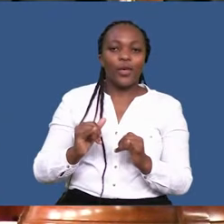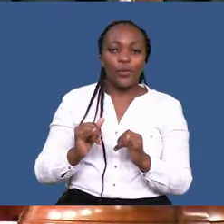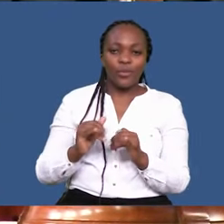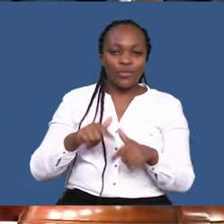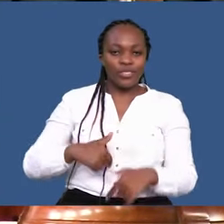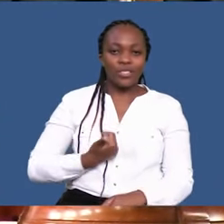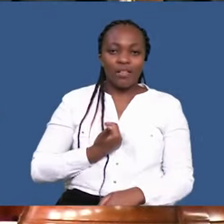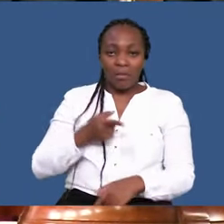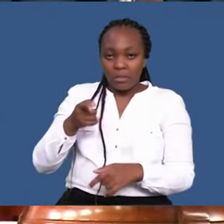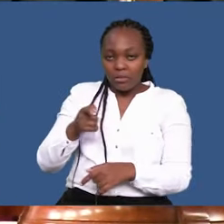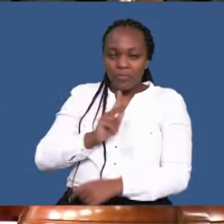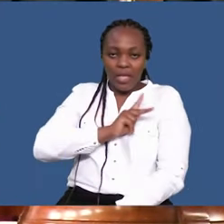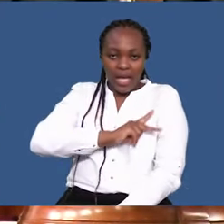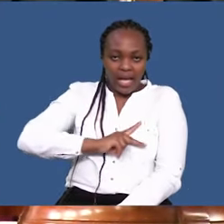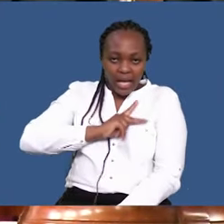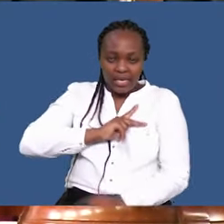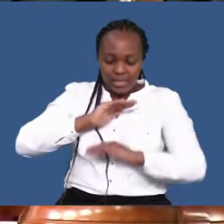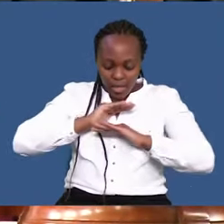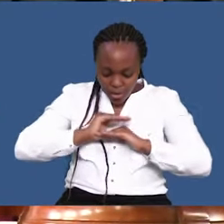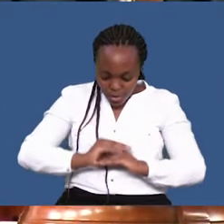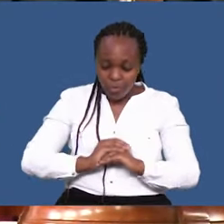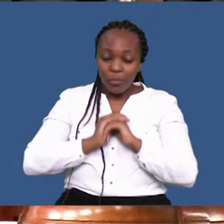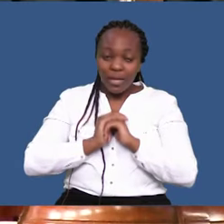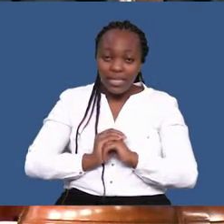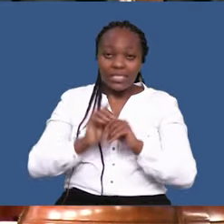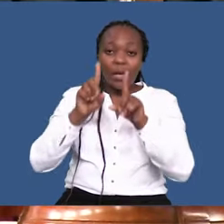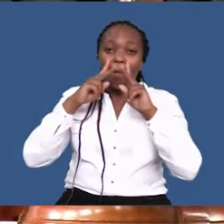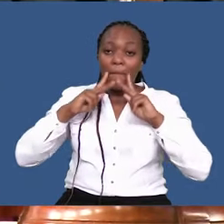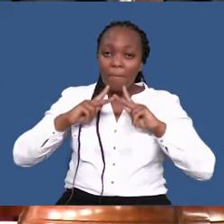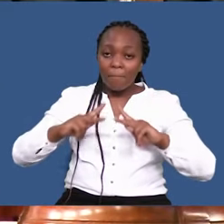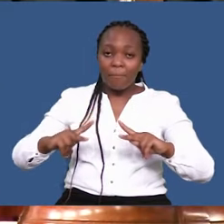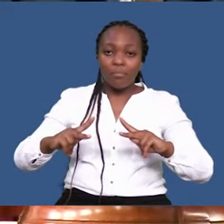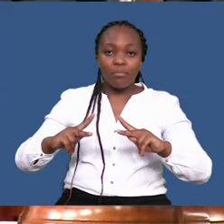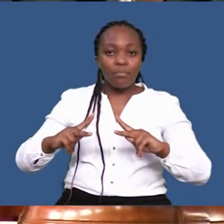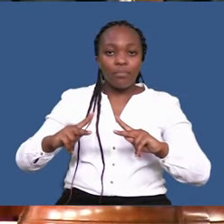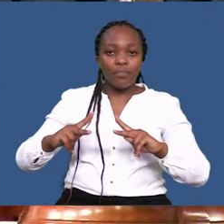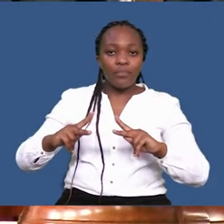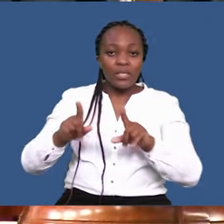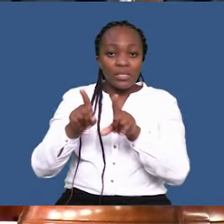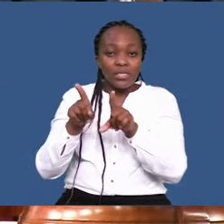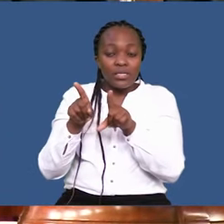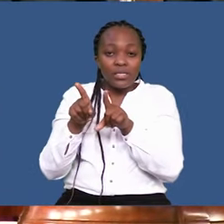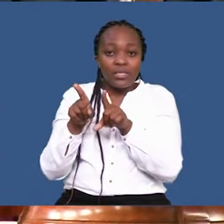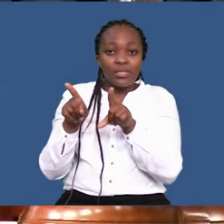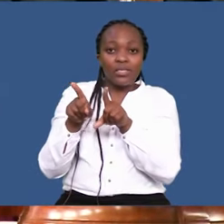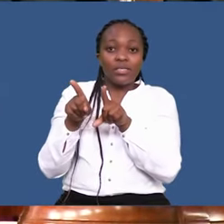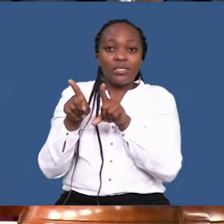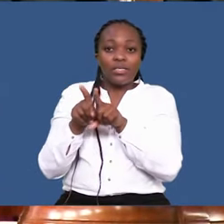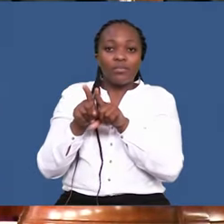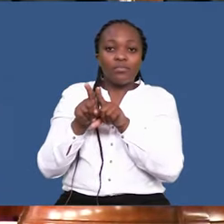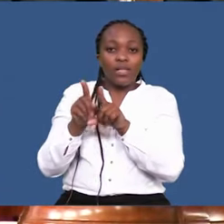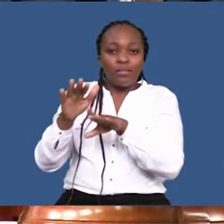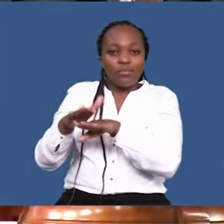humility, gentleness, and patience. And each of these qualities expresses themselves